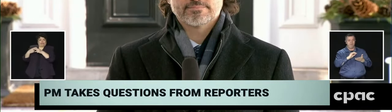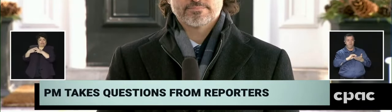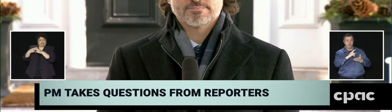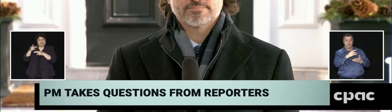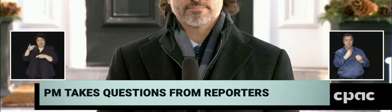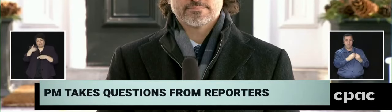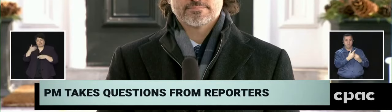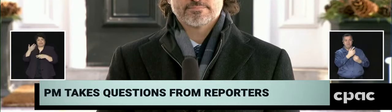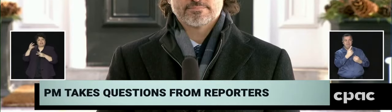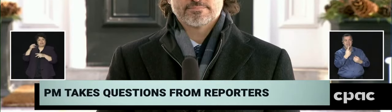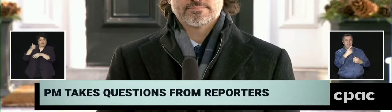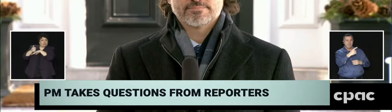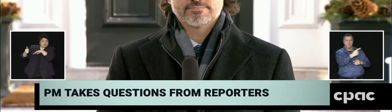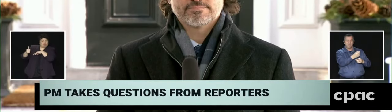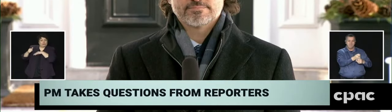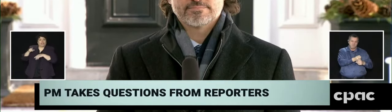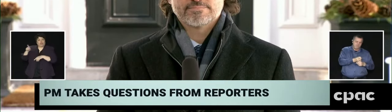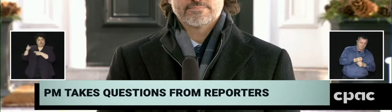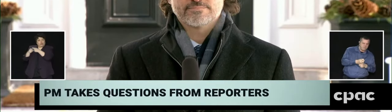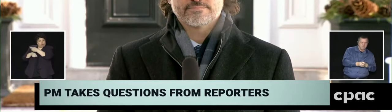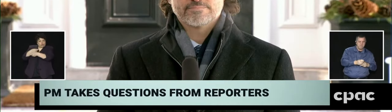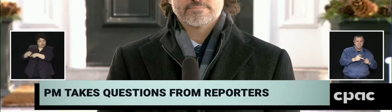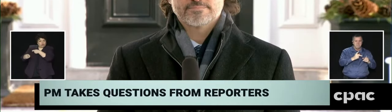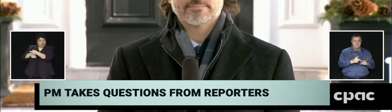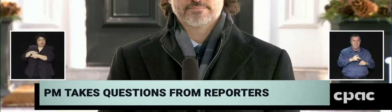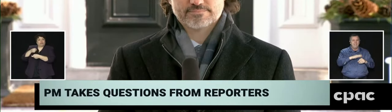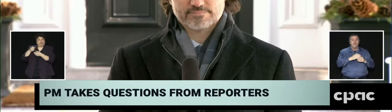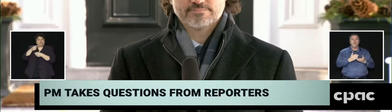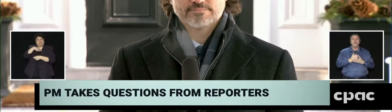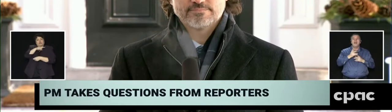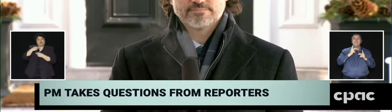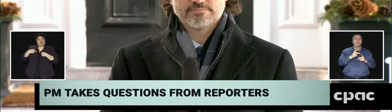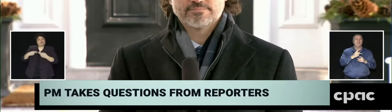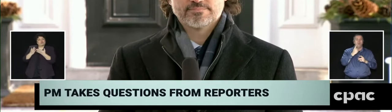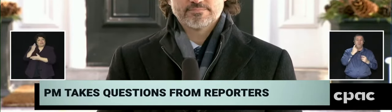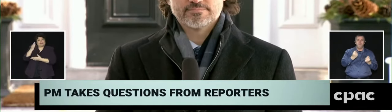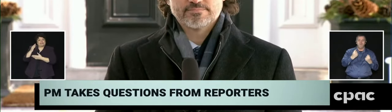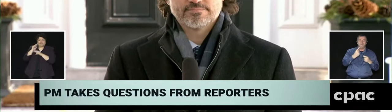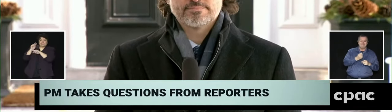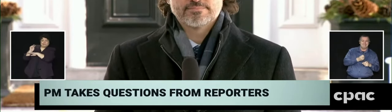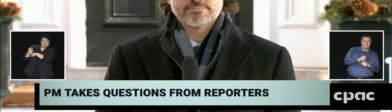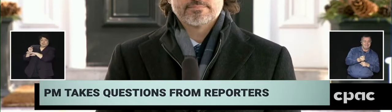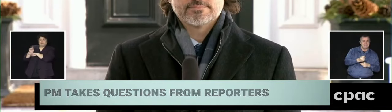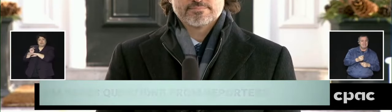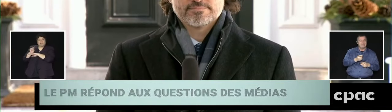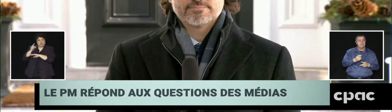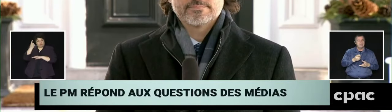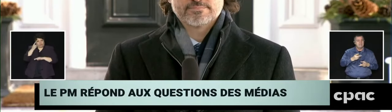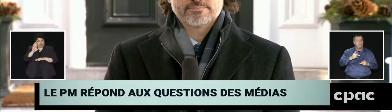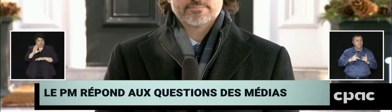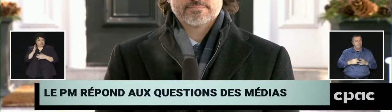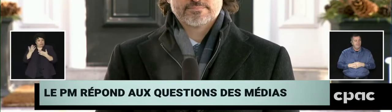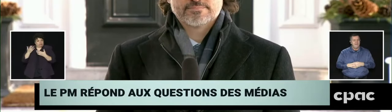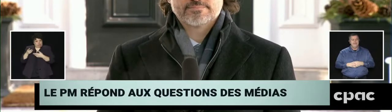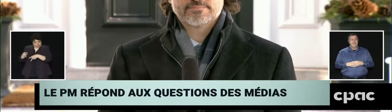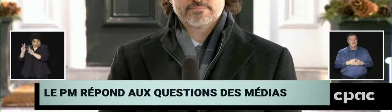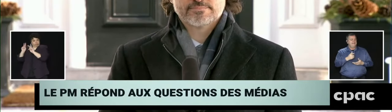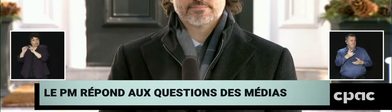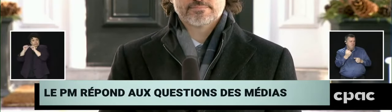critics. But more importantly, what will you do about this? Will you allow this to continue? And what would you tell